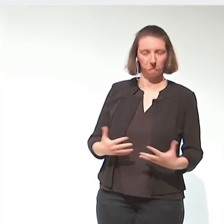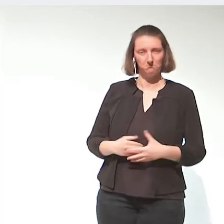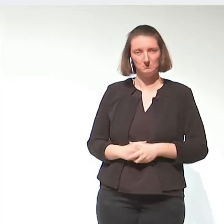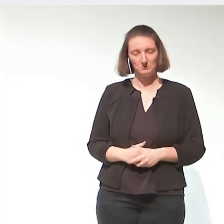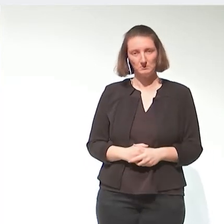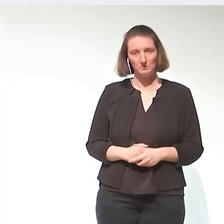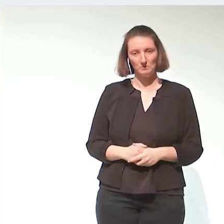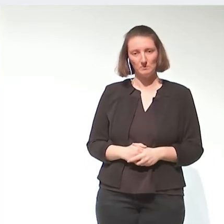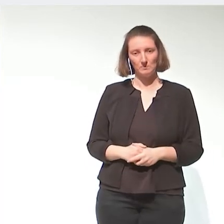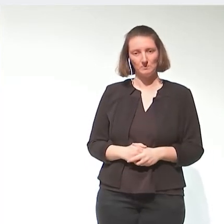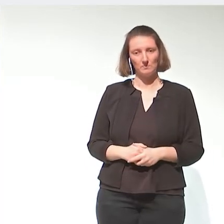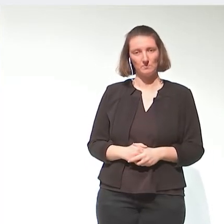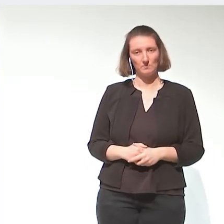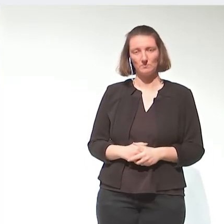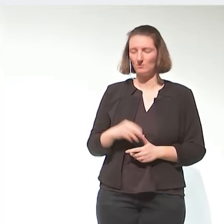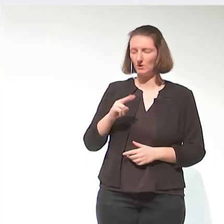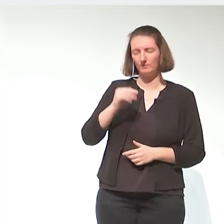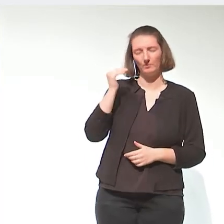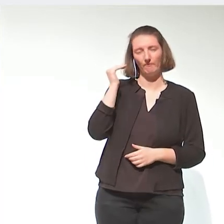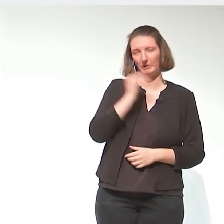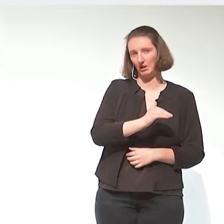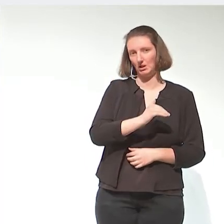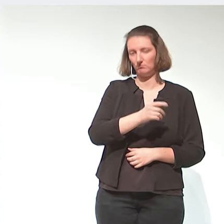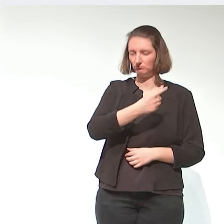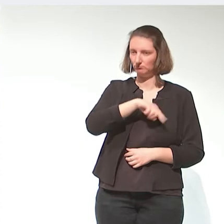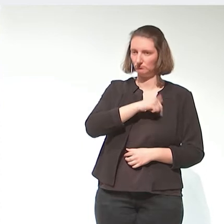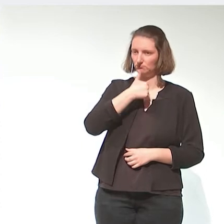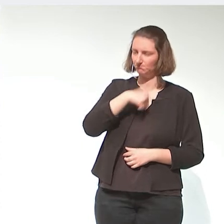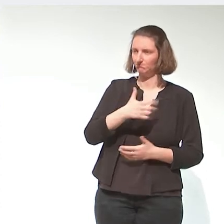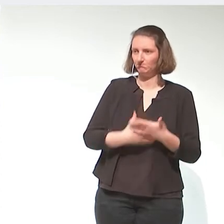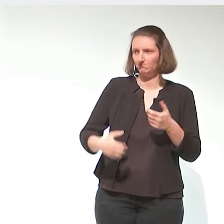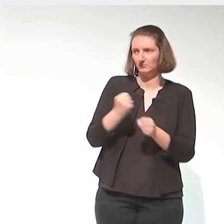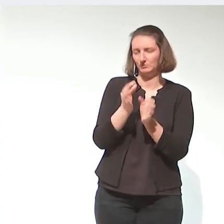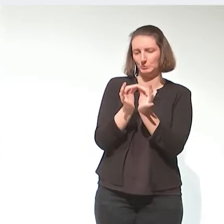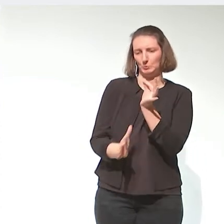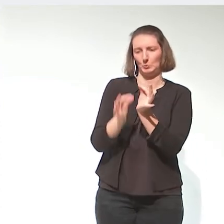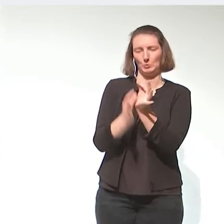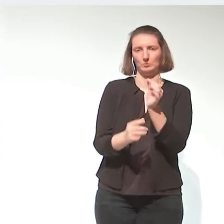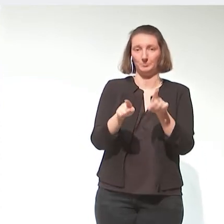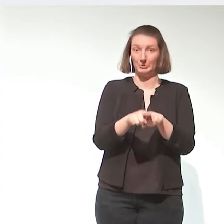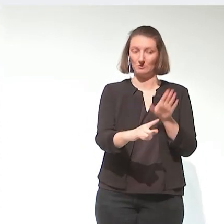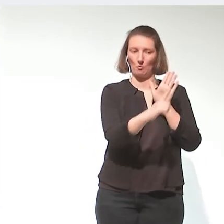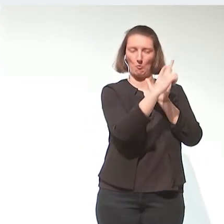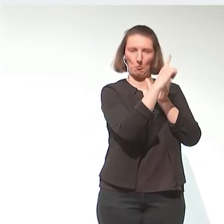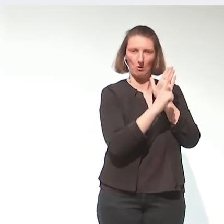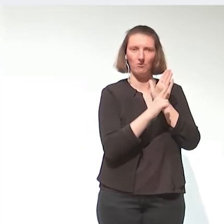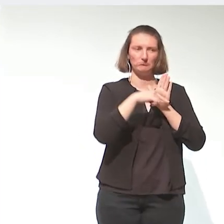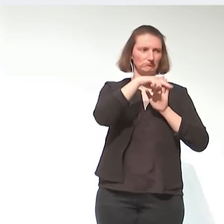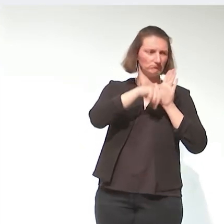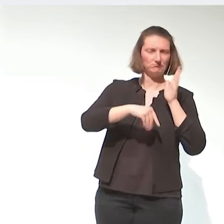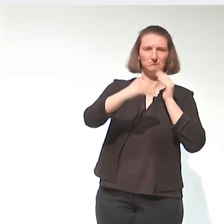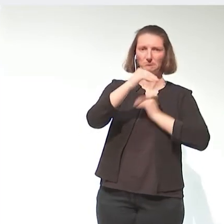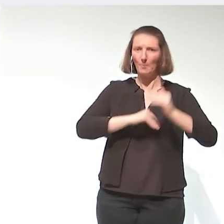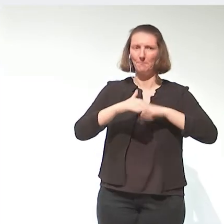program solutions which have been already prepared